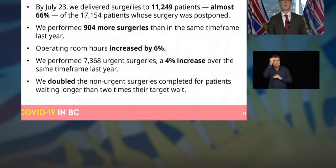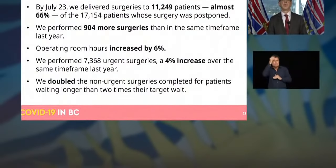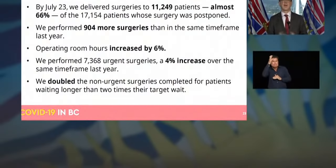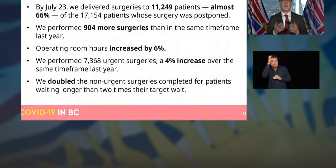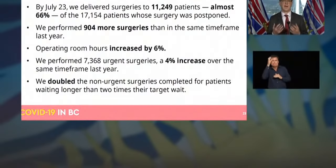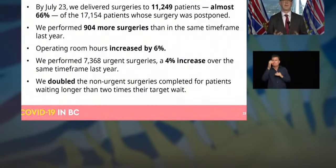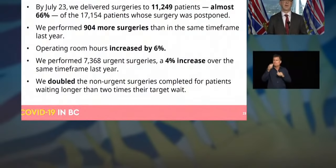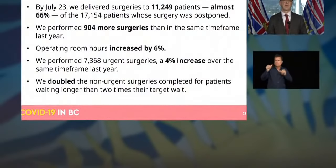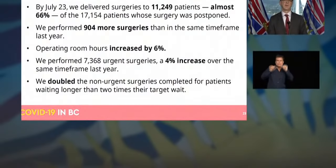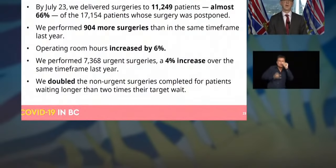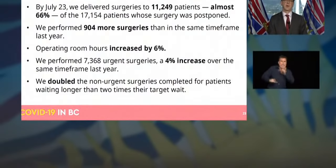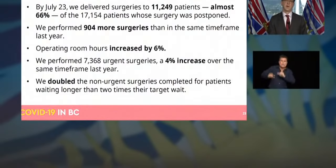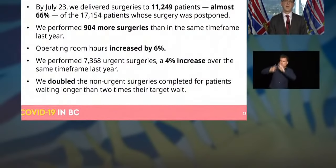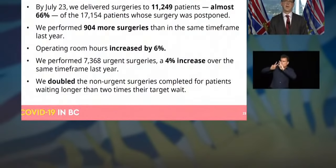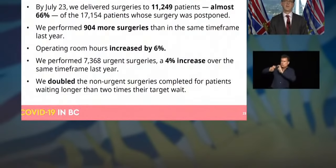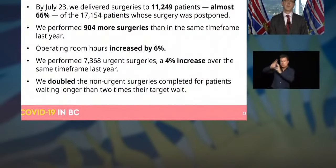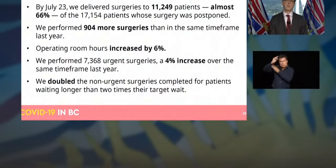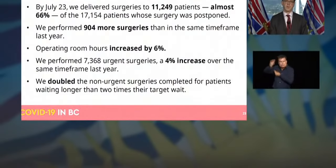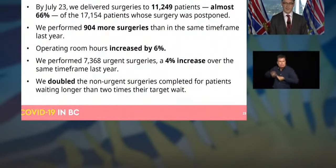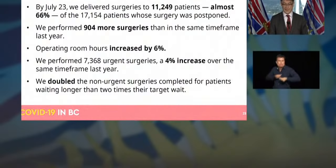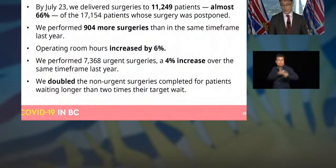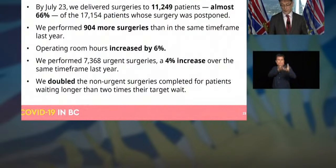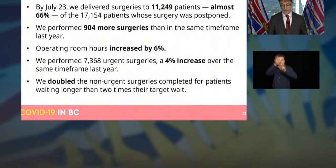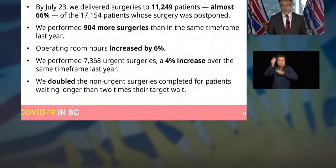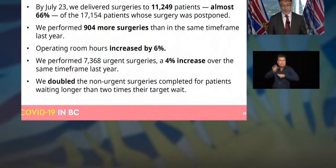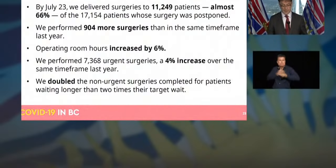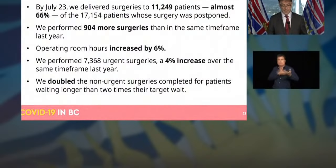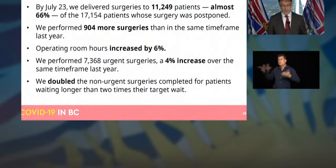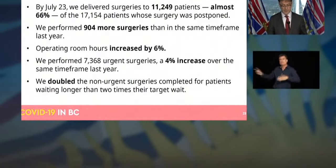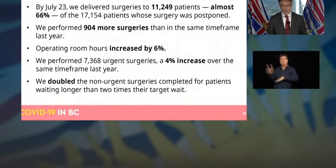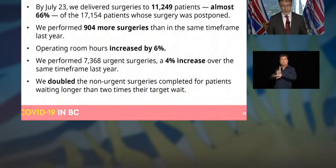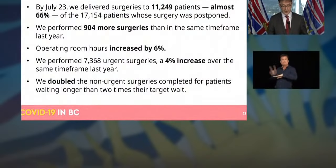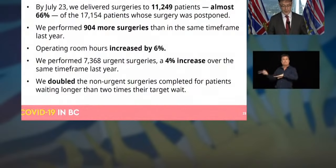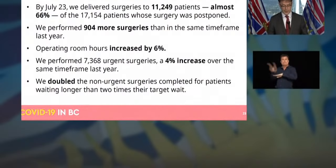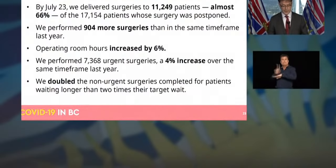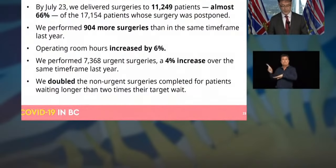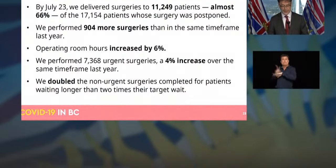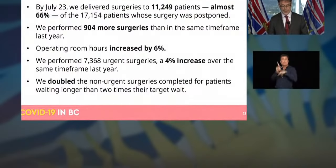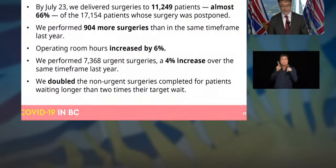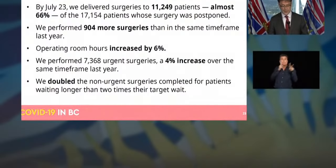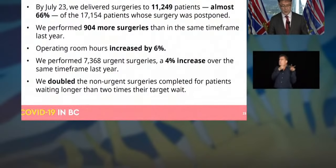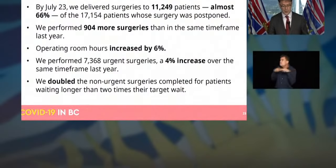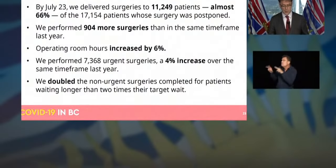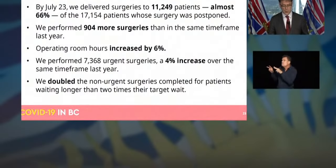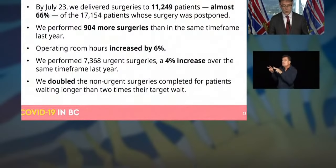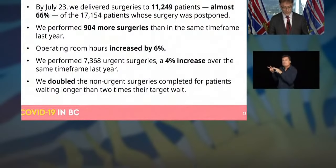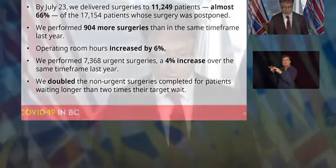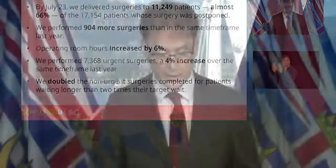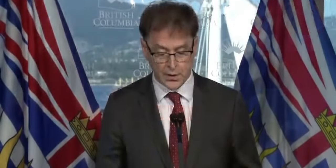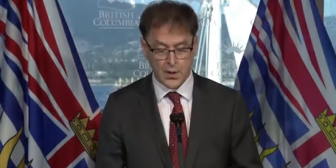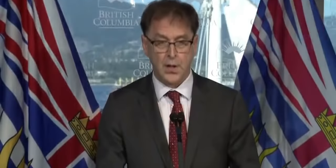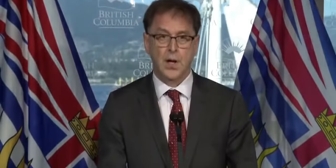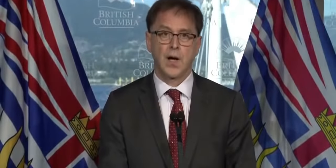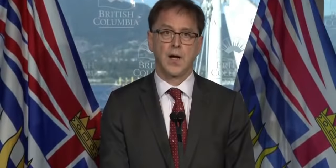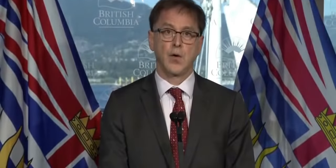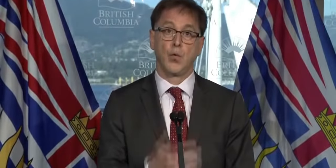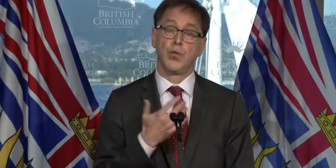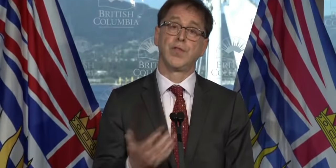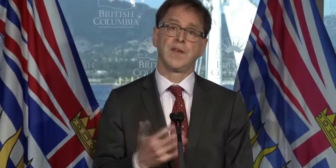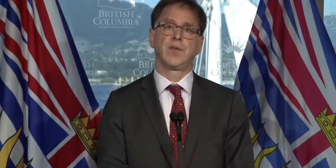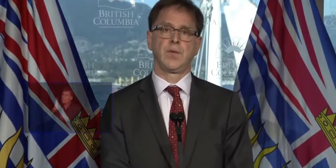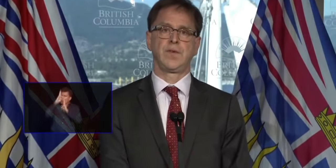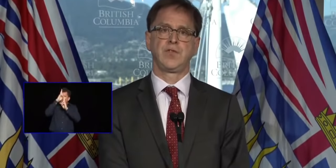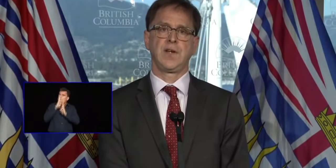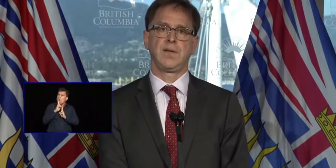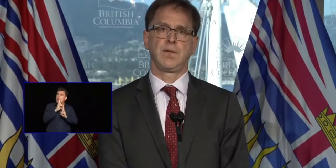every person and every concern gets her full attention, and I am very honored to be standing here with her.